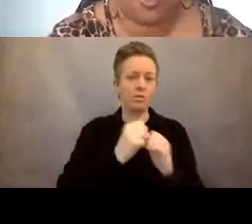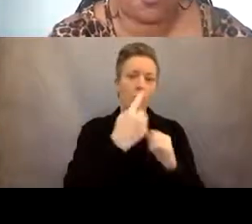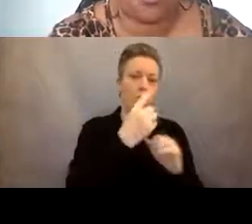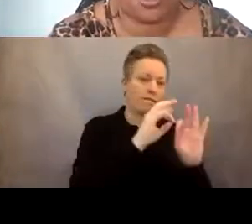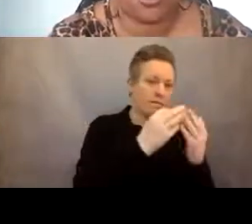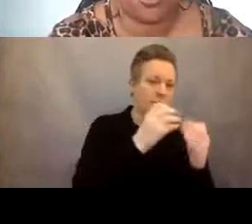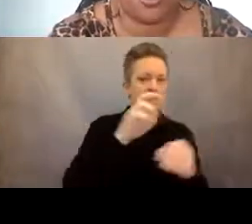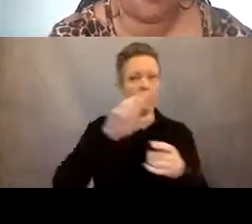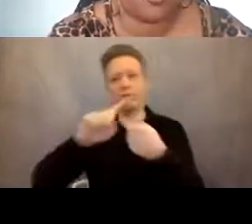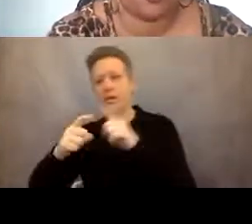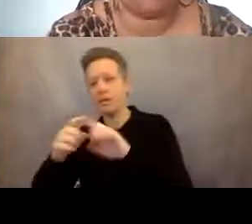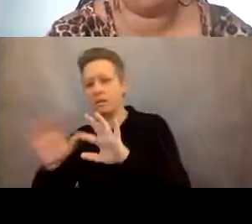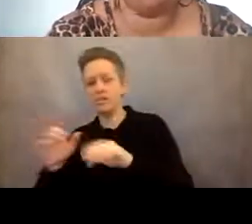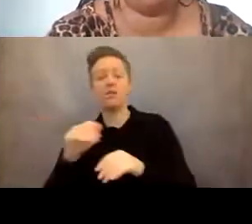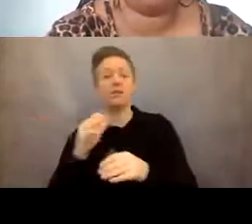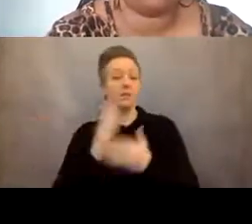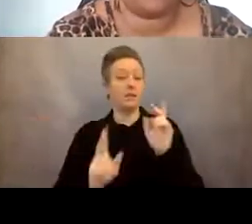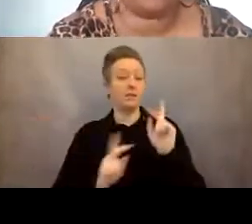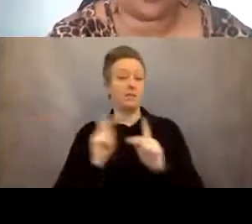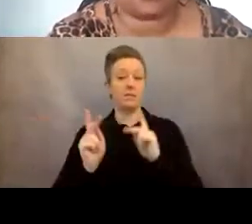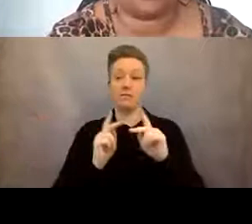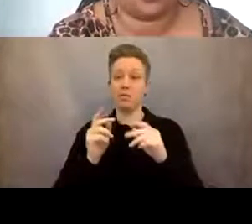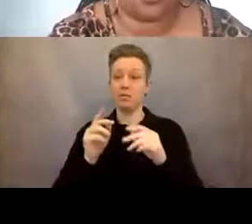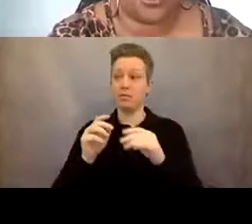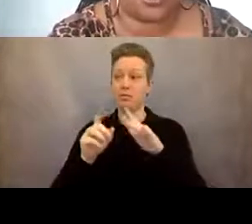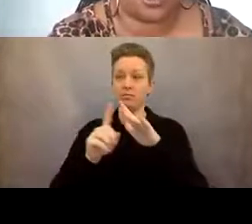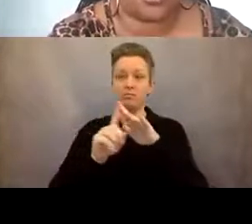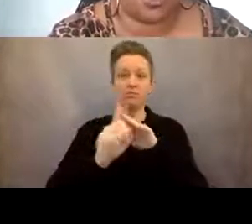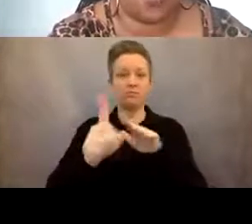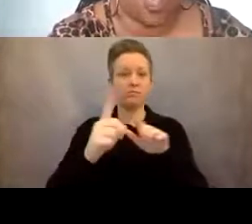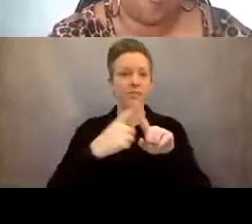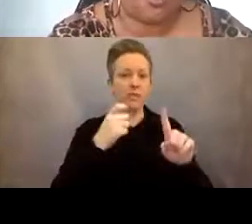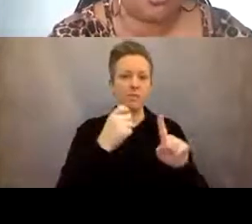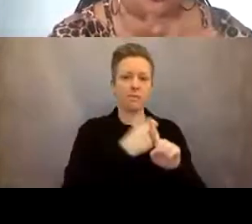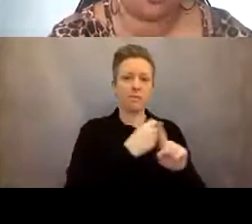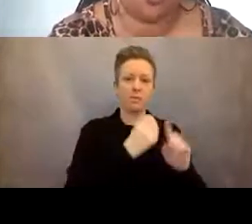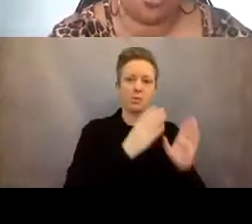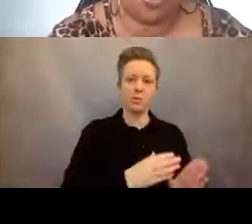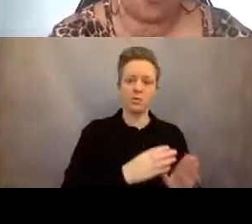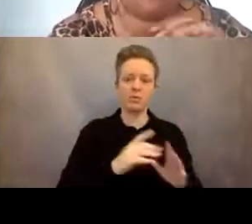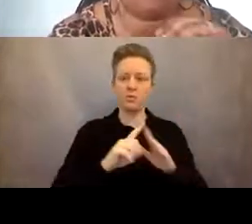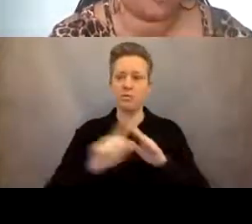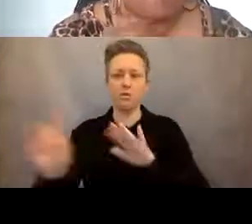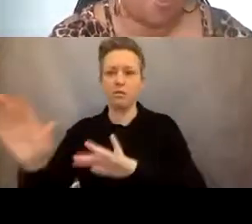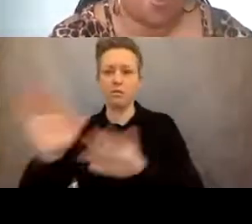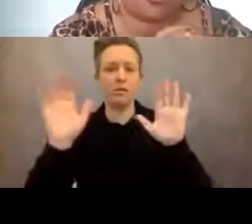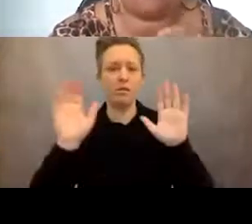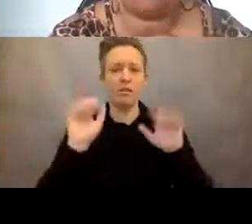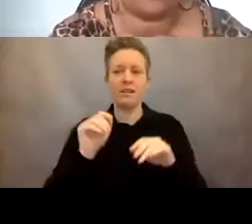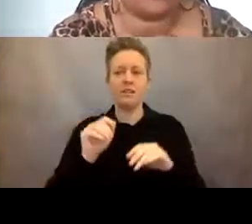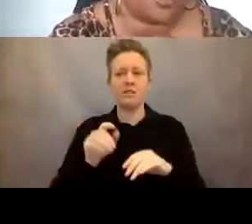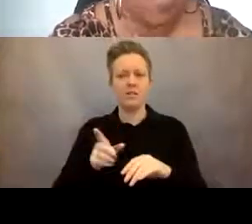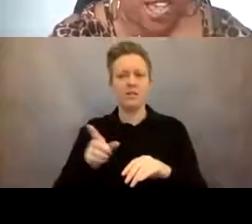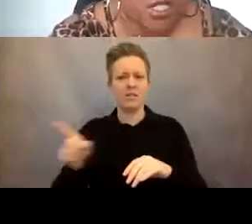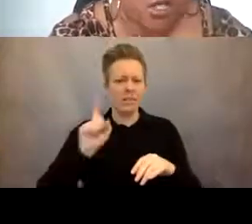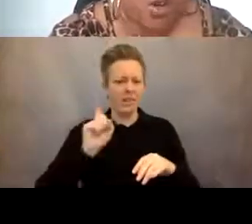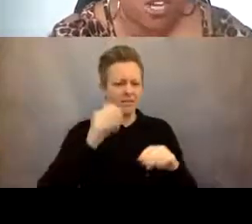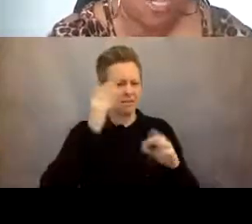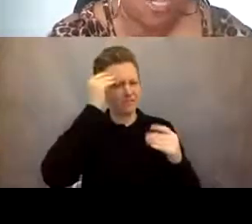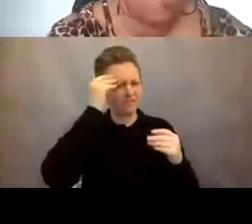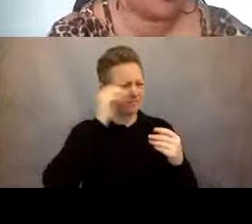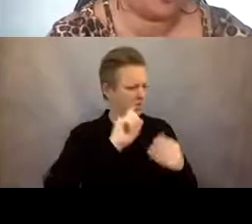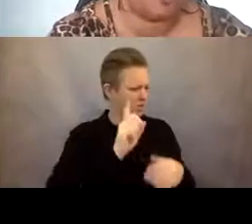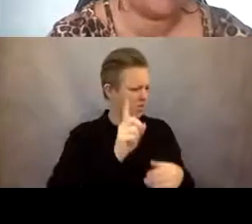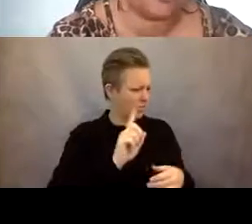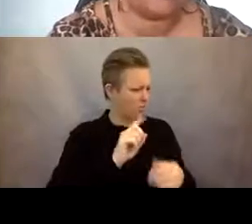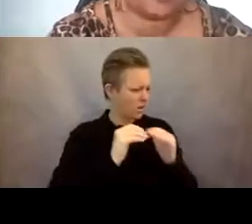from their abuser. They didn't remember the exact address. And so having to go through and pick apart and retell that